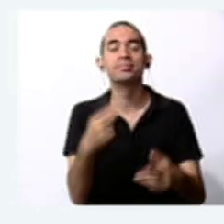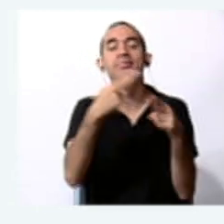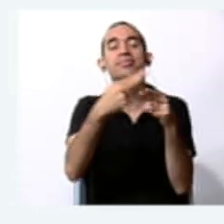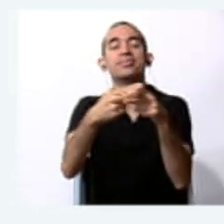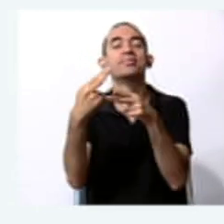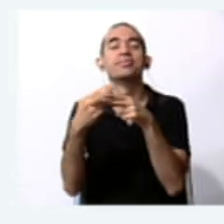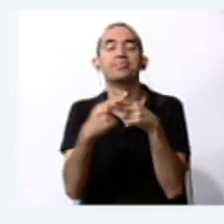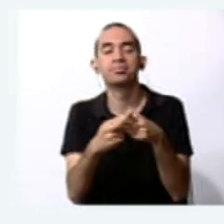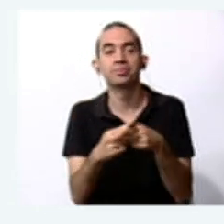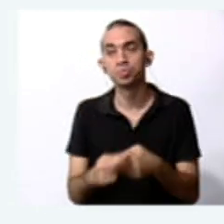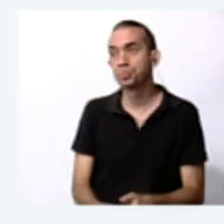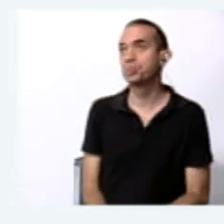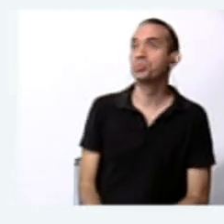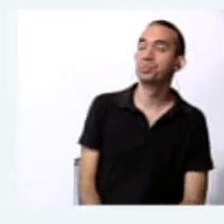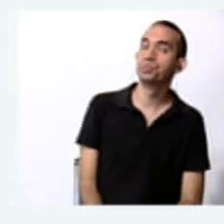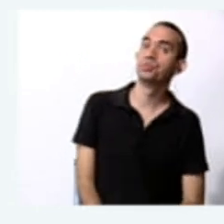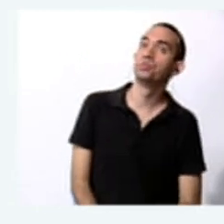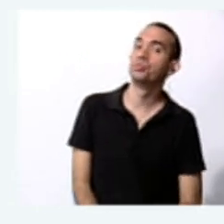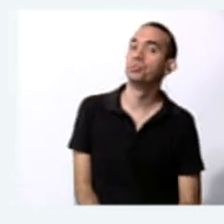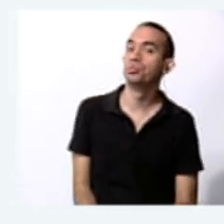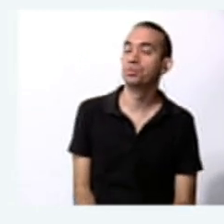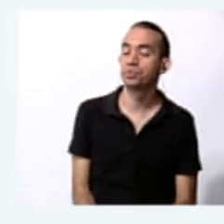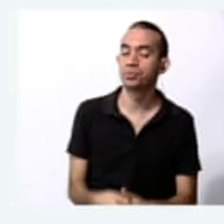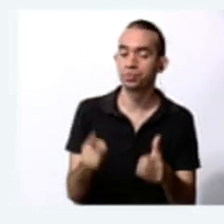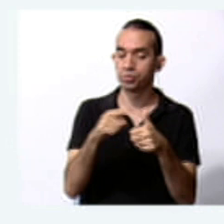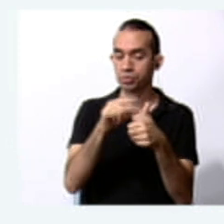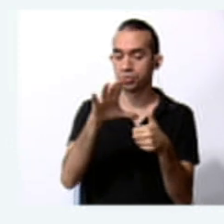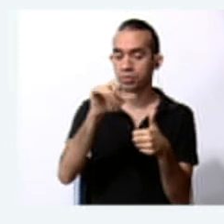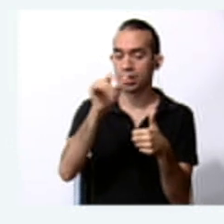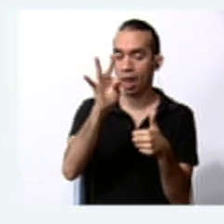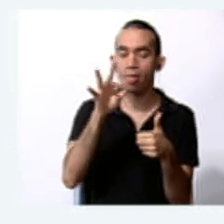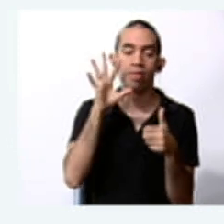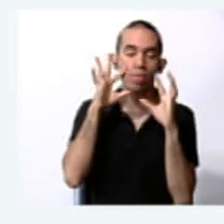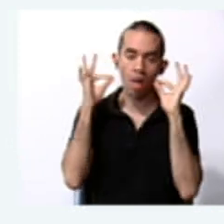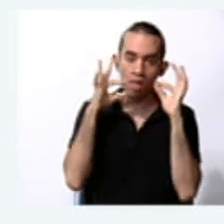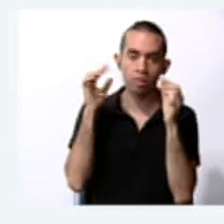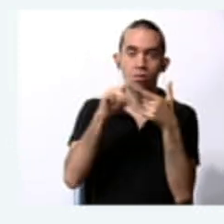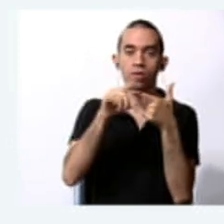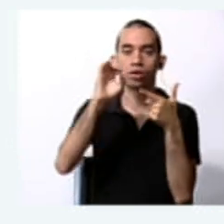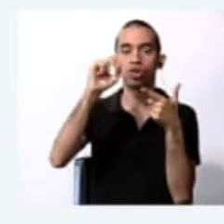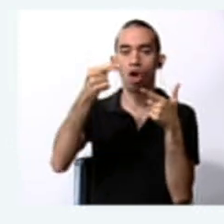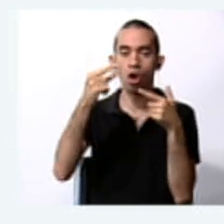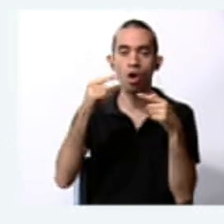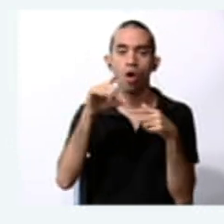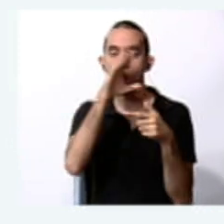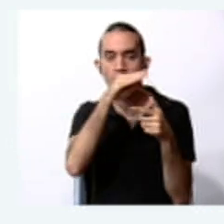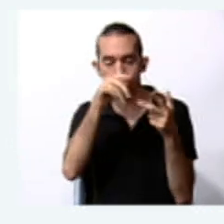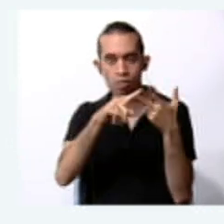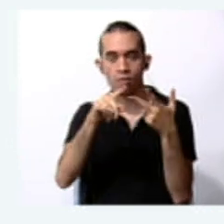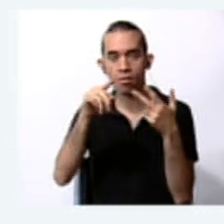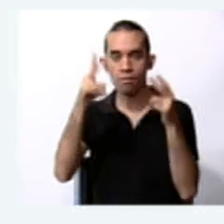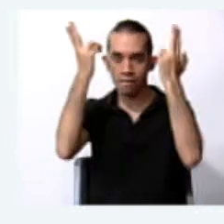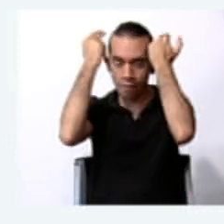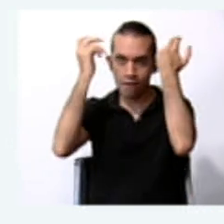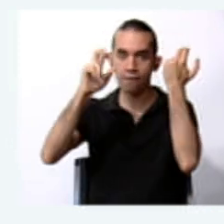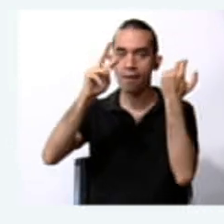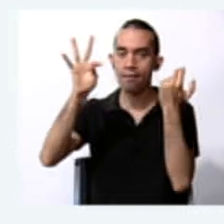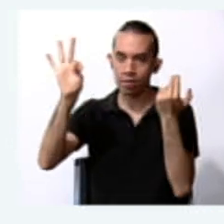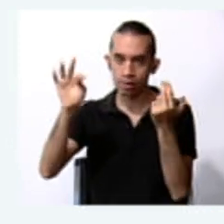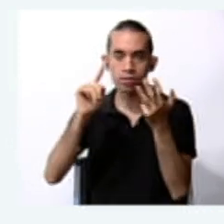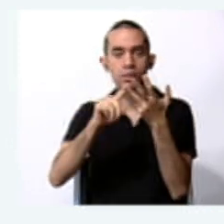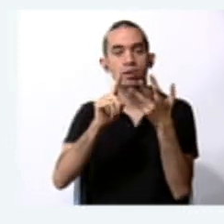names? There was a cat, a dog, a rabbit,